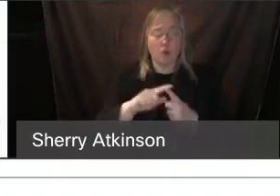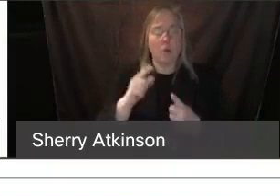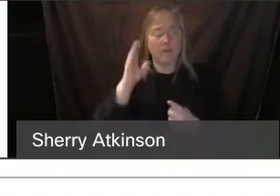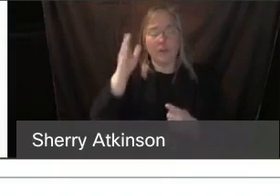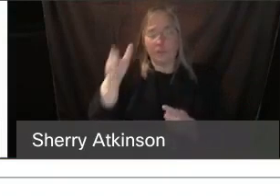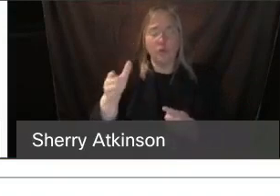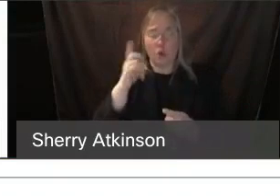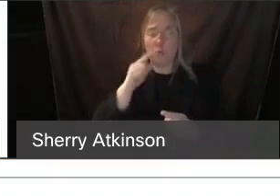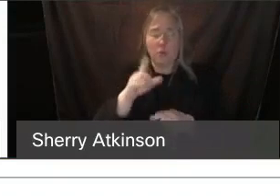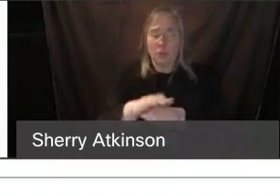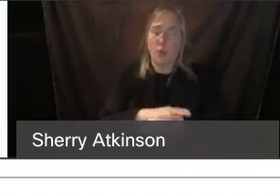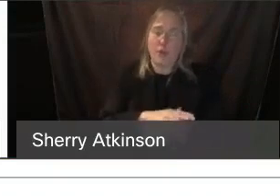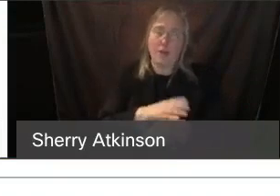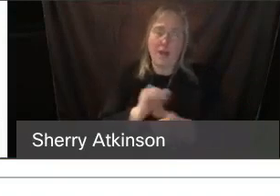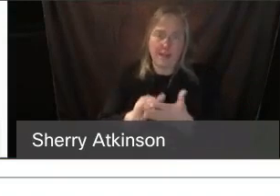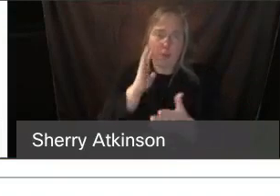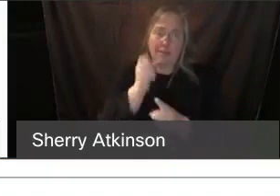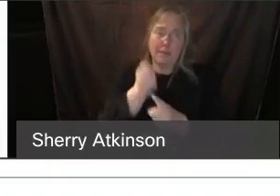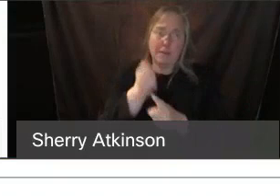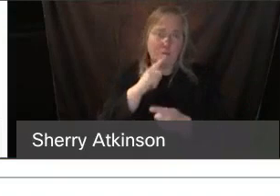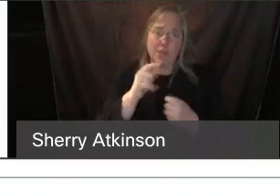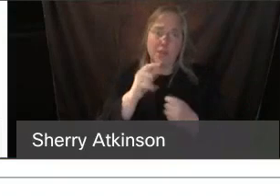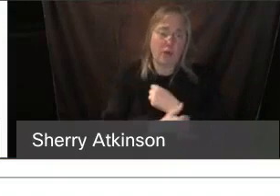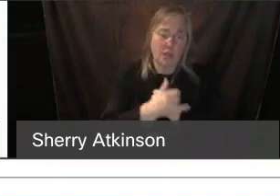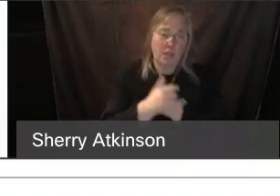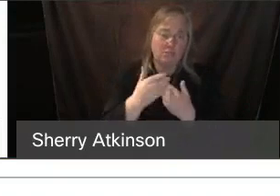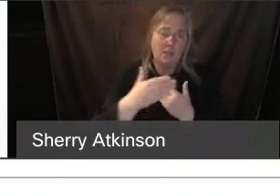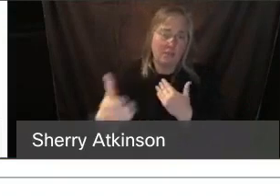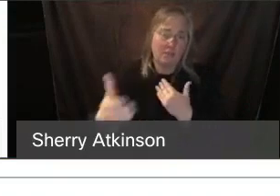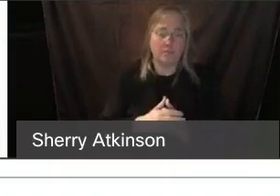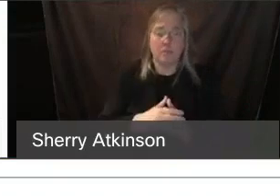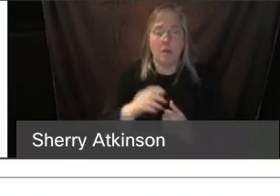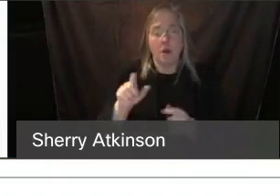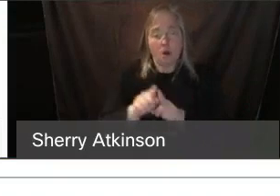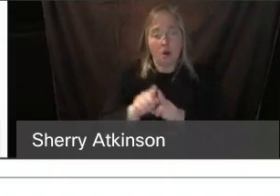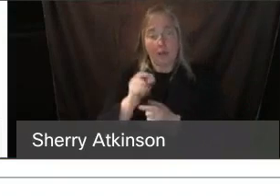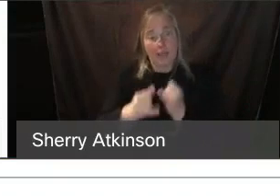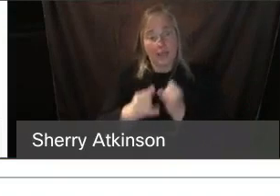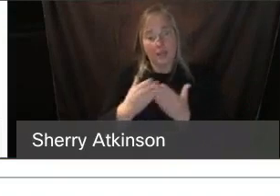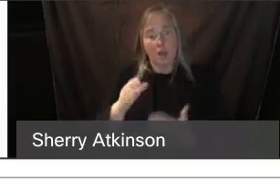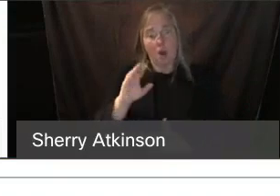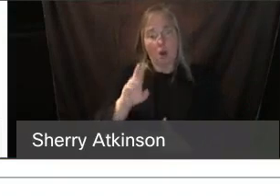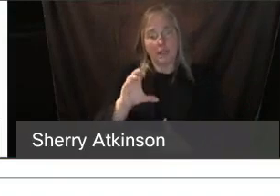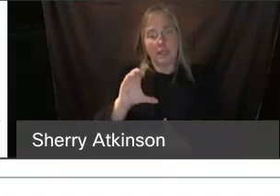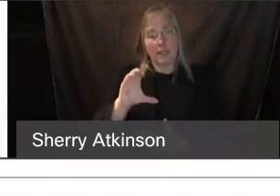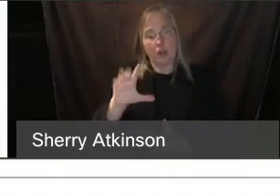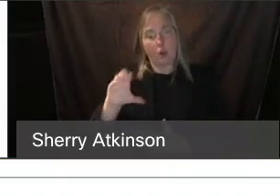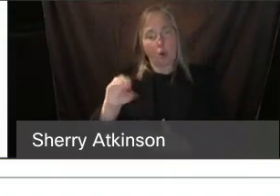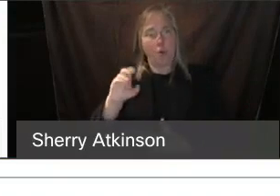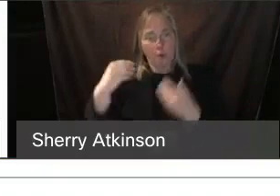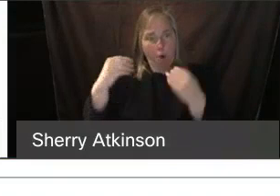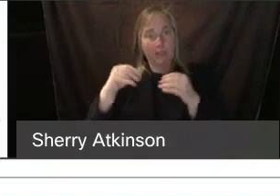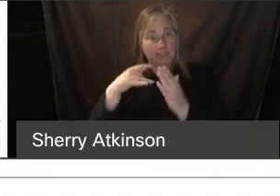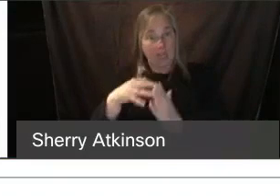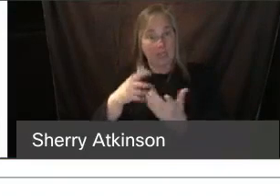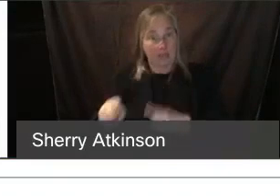forward. Last thing I want to talk about in the slide was there's an RCLCO market study that was conducted that's part of our general